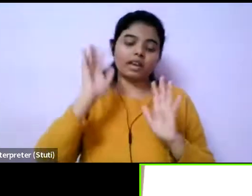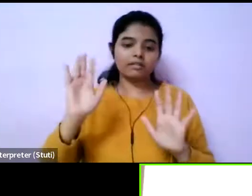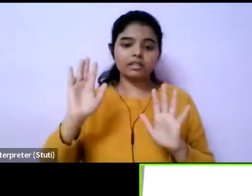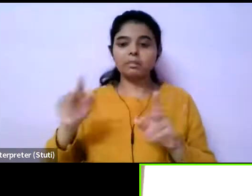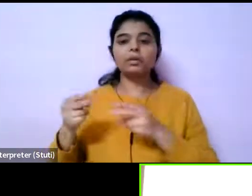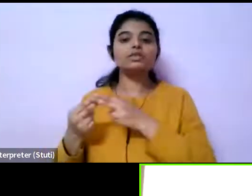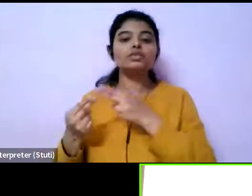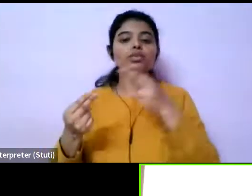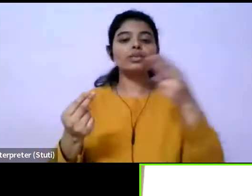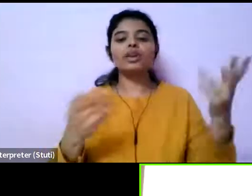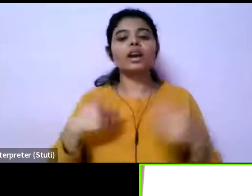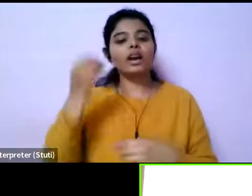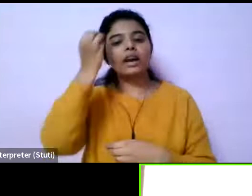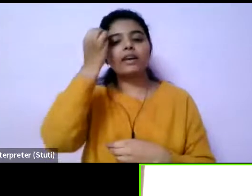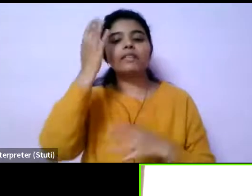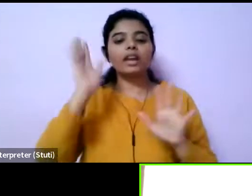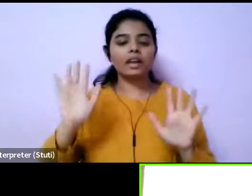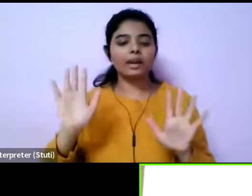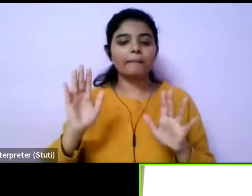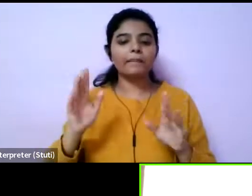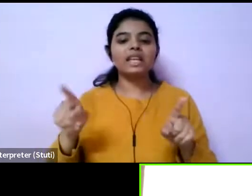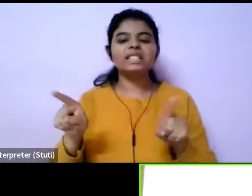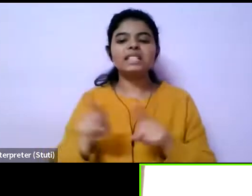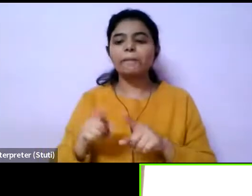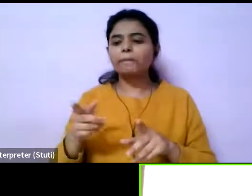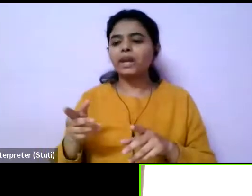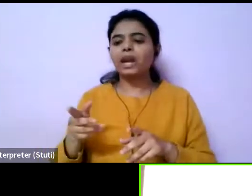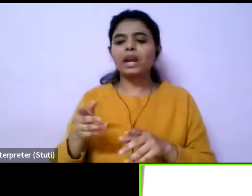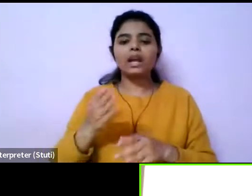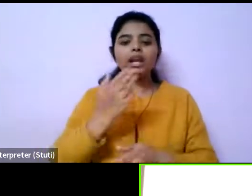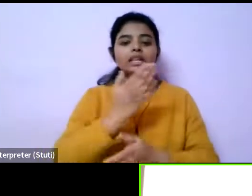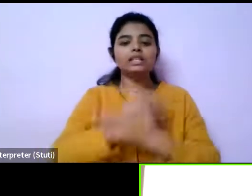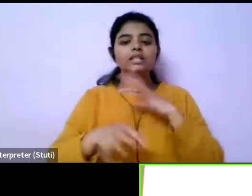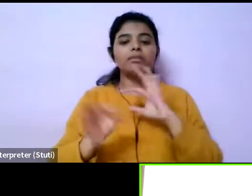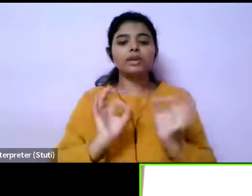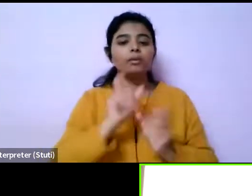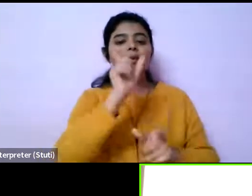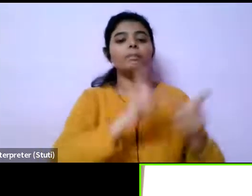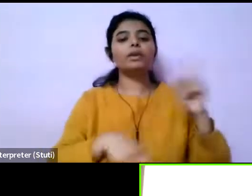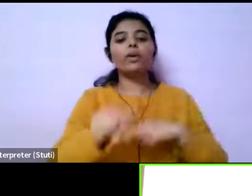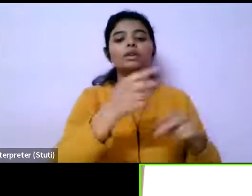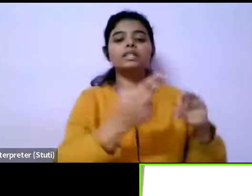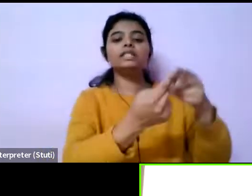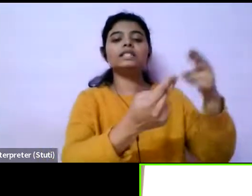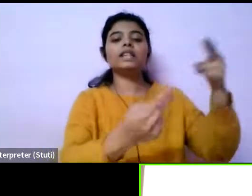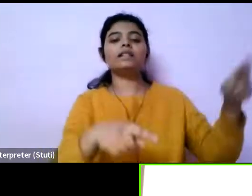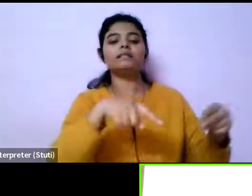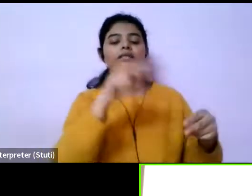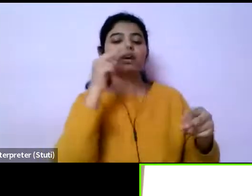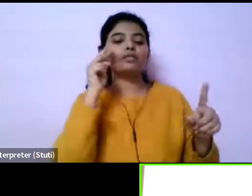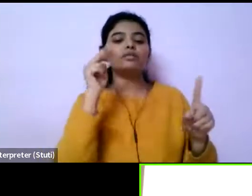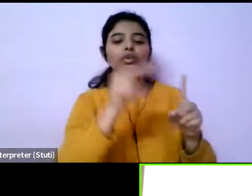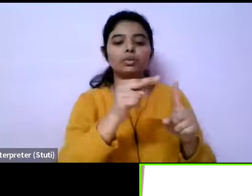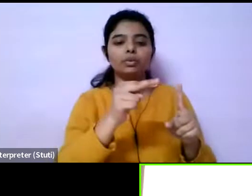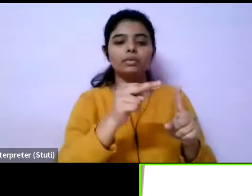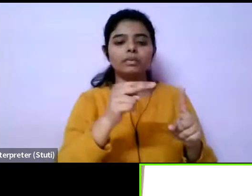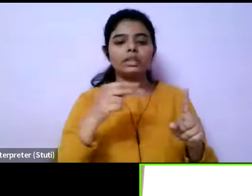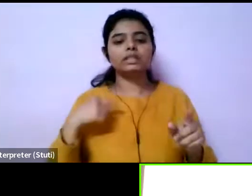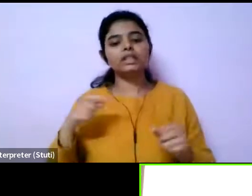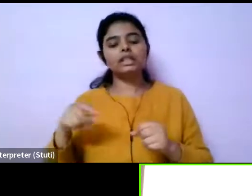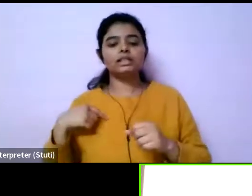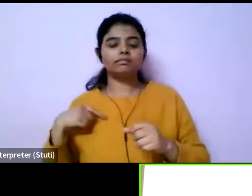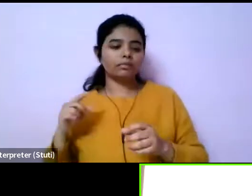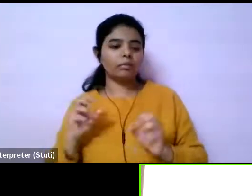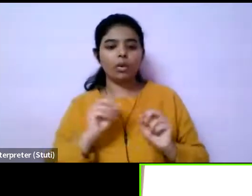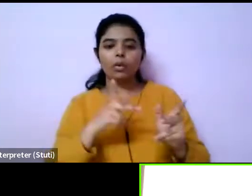producing, it is still a very ableist narrative that they are producing. So they're not, the attempt is largely